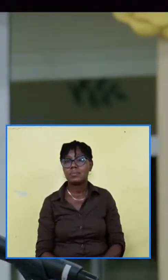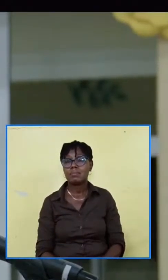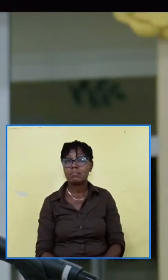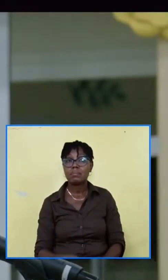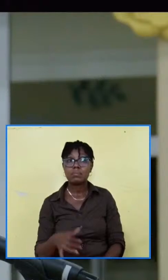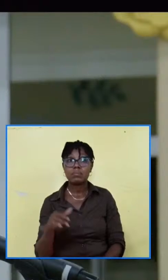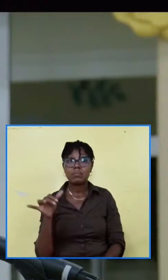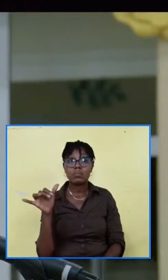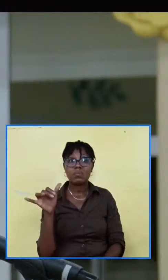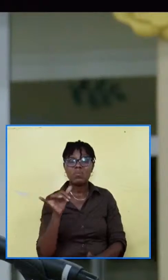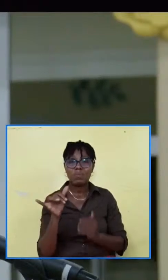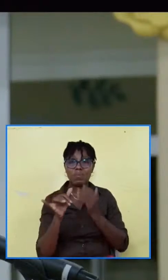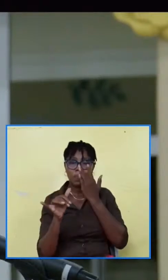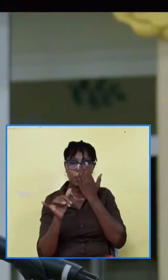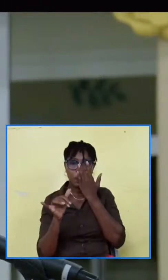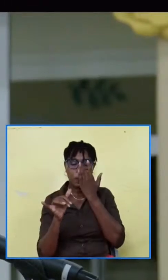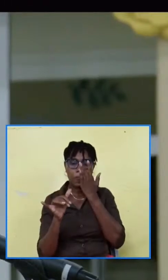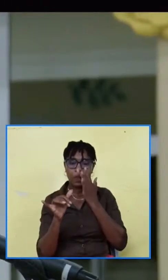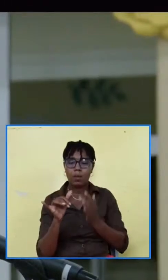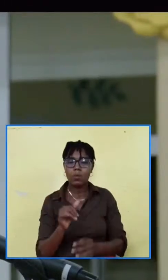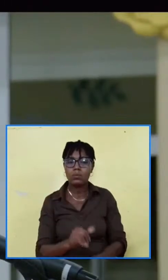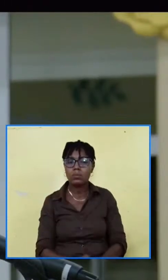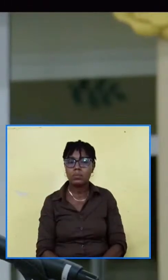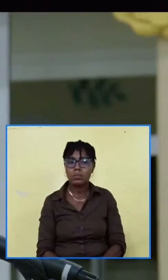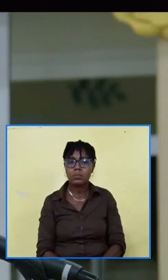Another point is in regards of education.